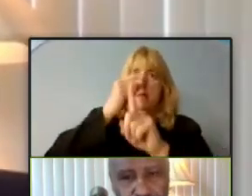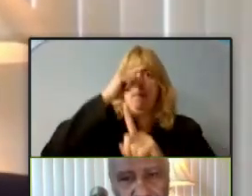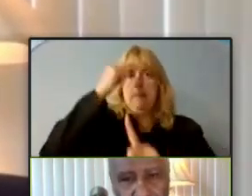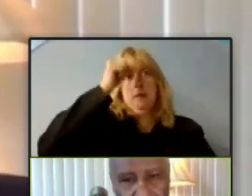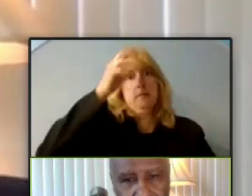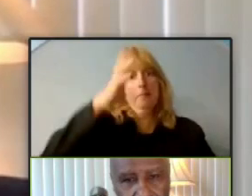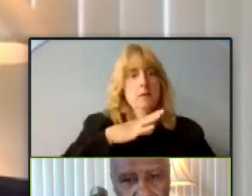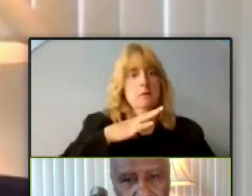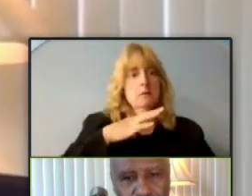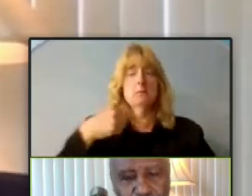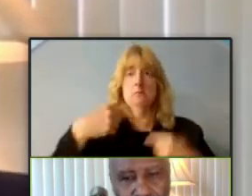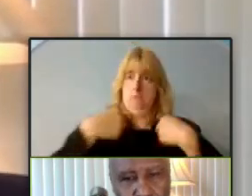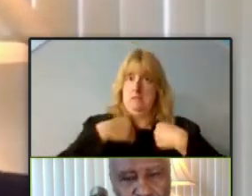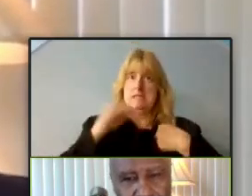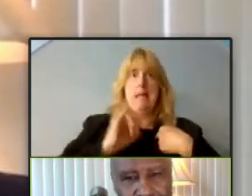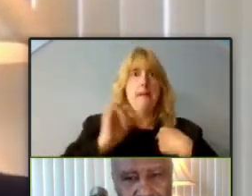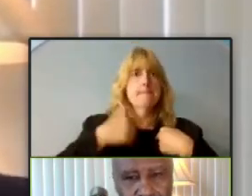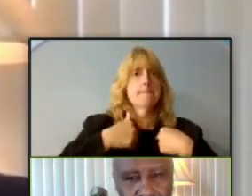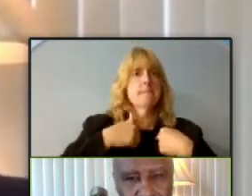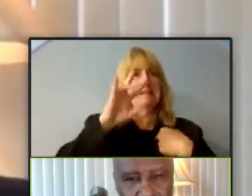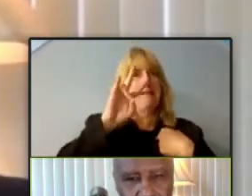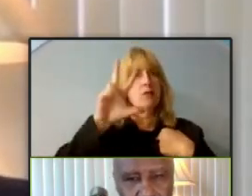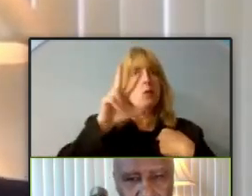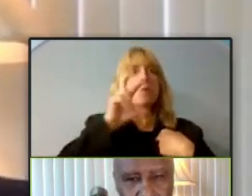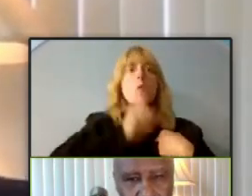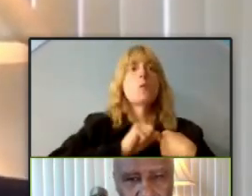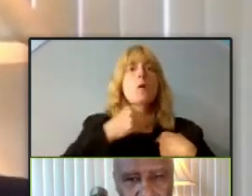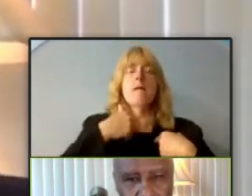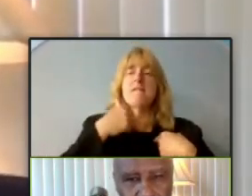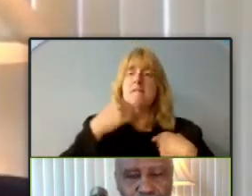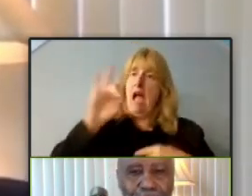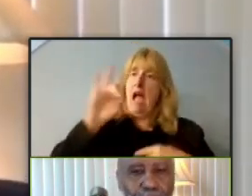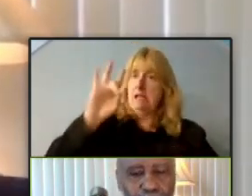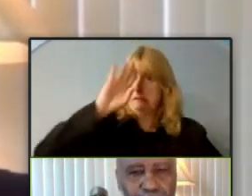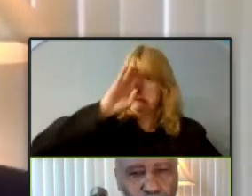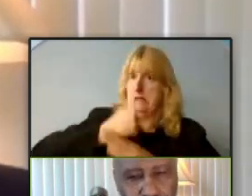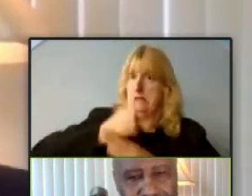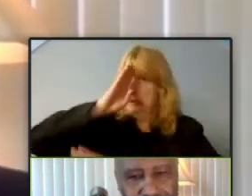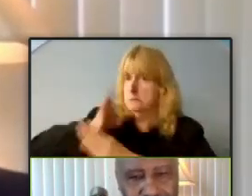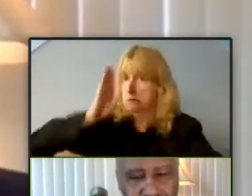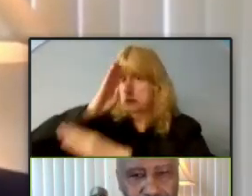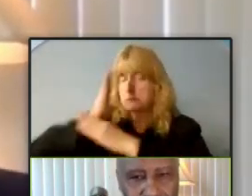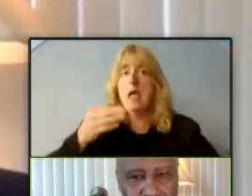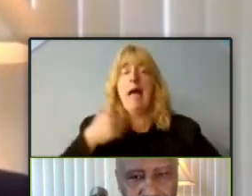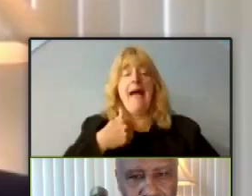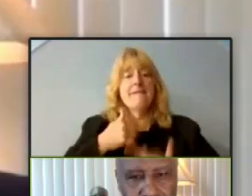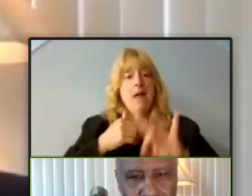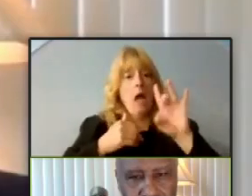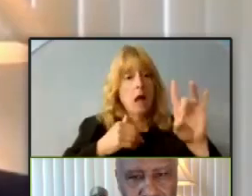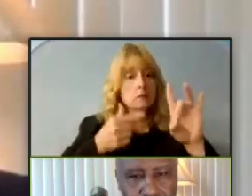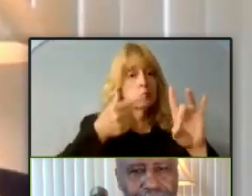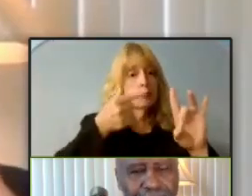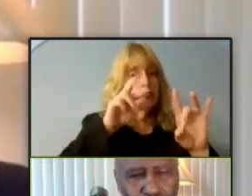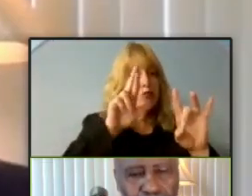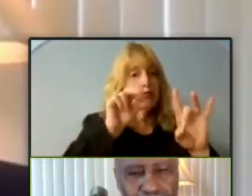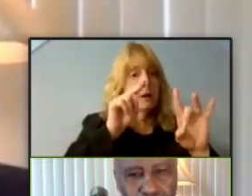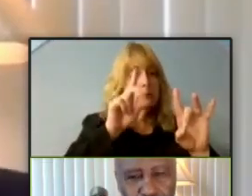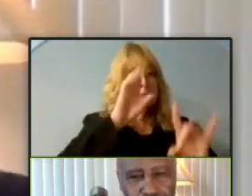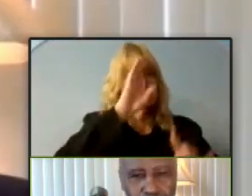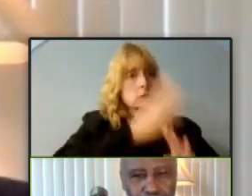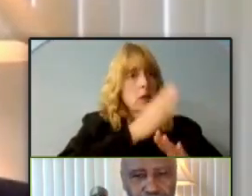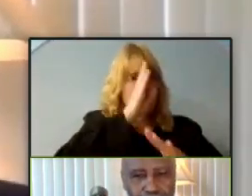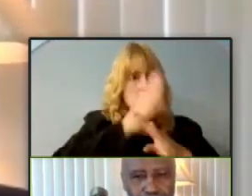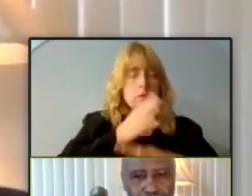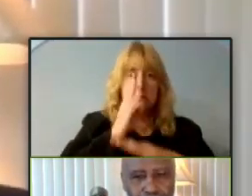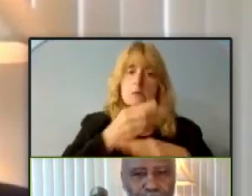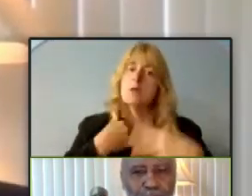73 years in, the father of 8 sons, the father of 8 grandsons, I want to say